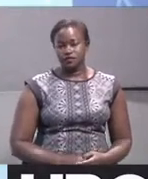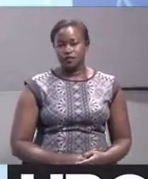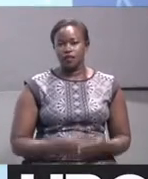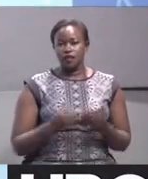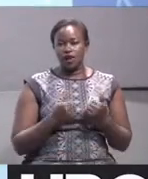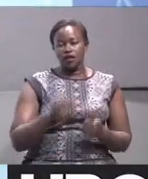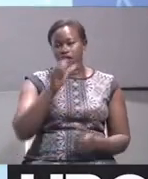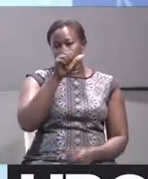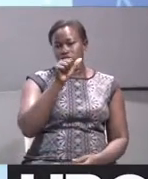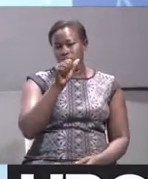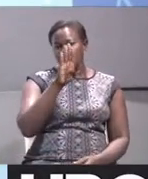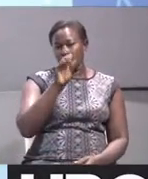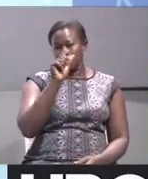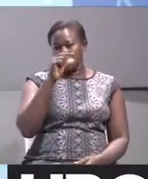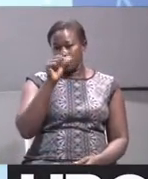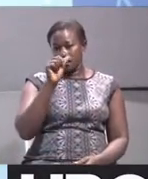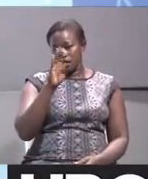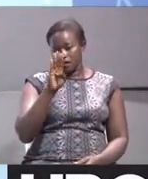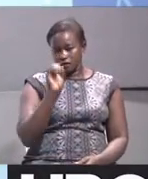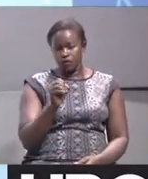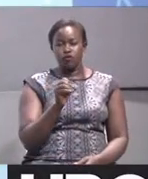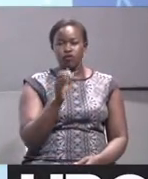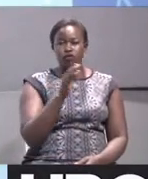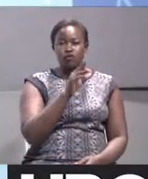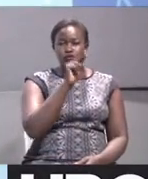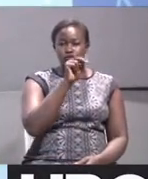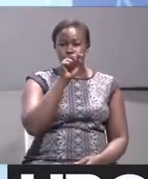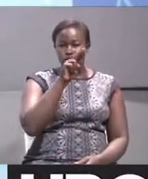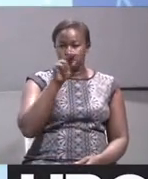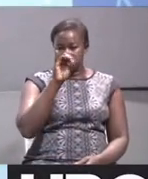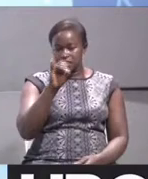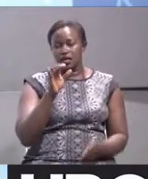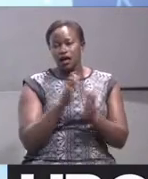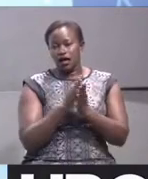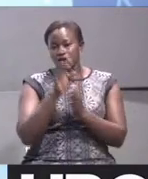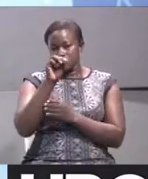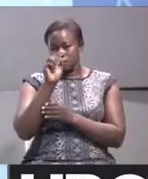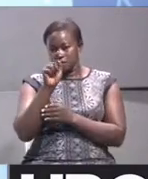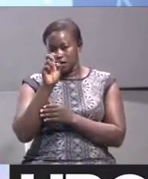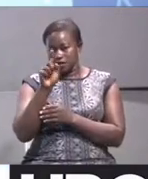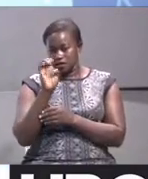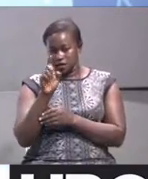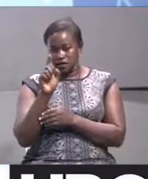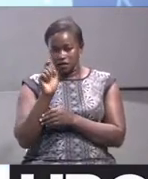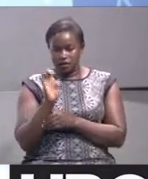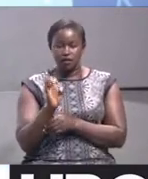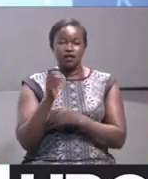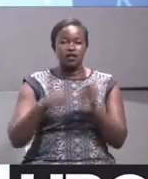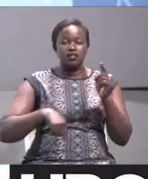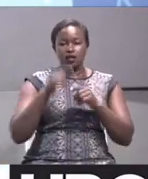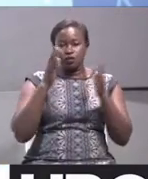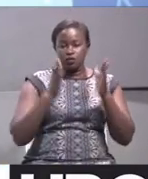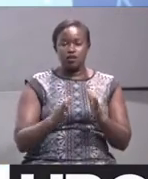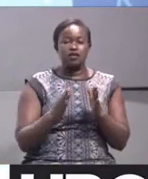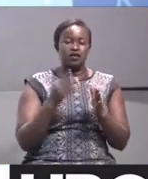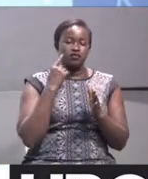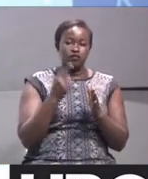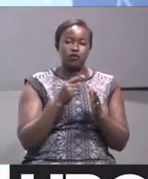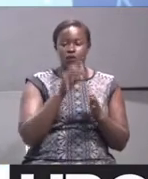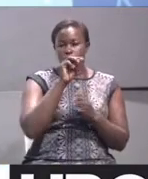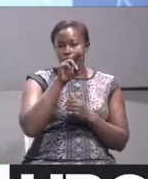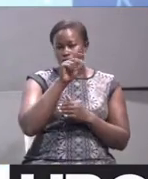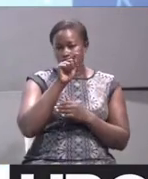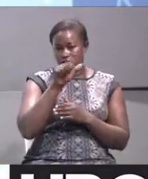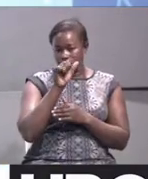Saba Gabontusi and Saba Dumatete have been crowned champions of the 2024 Mutesa Football and Netball Cup tournament